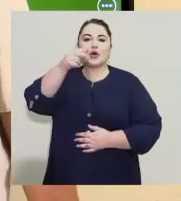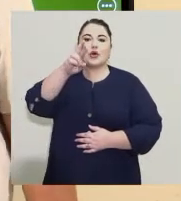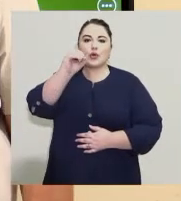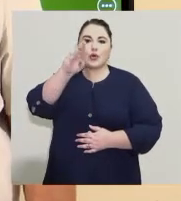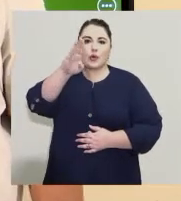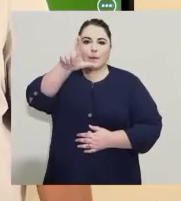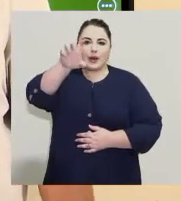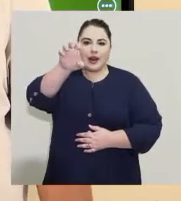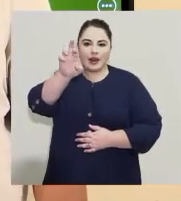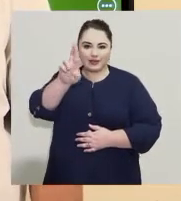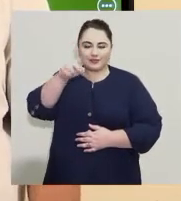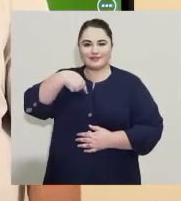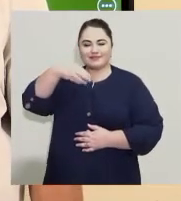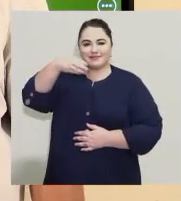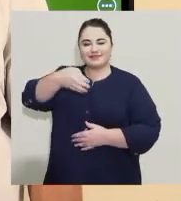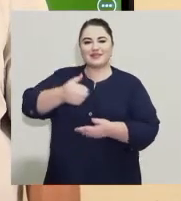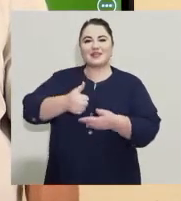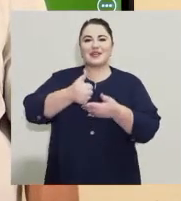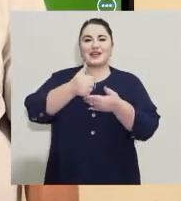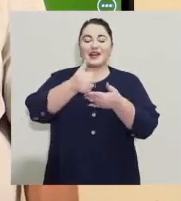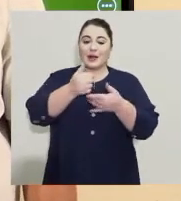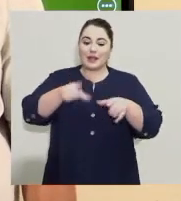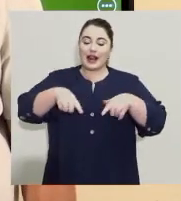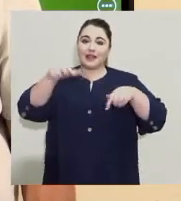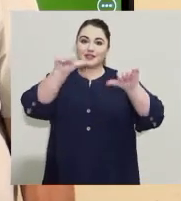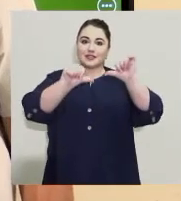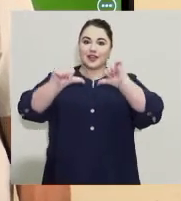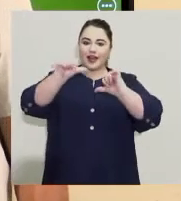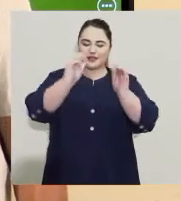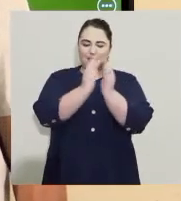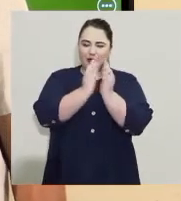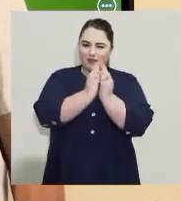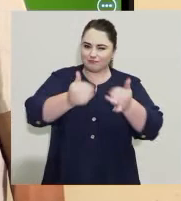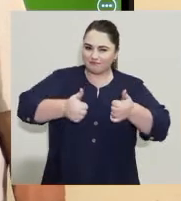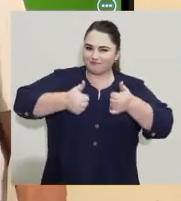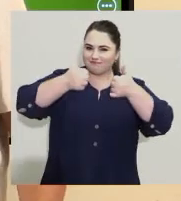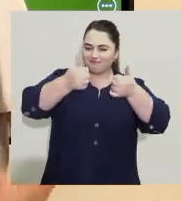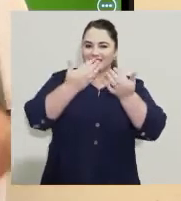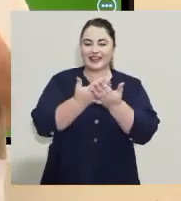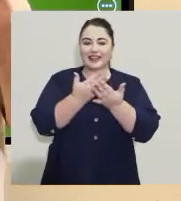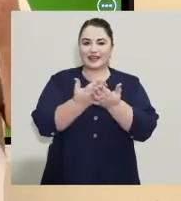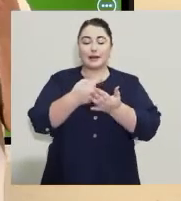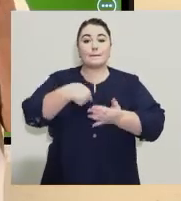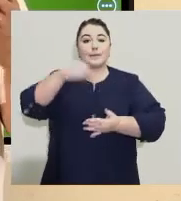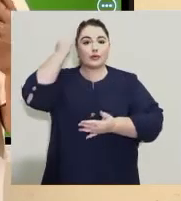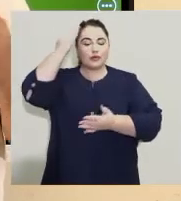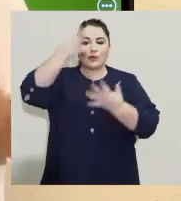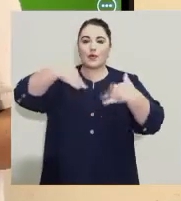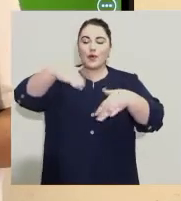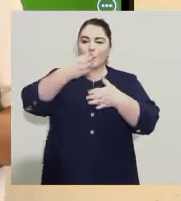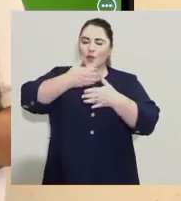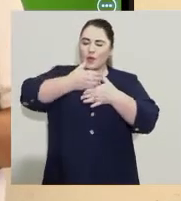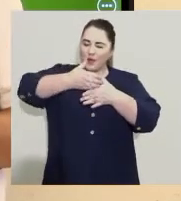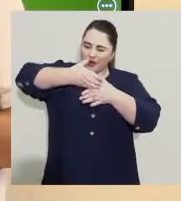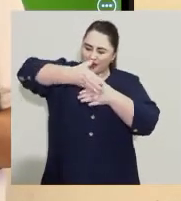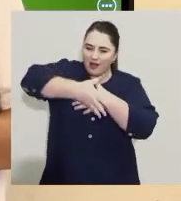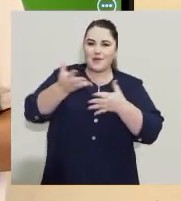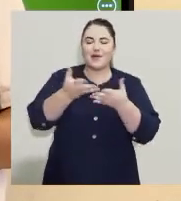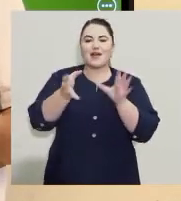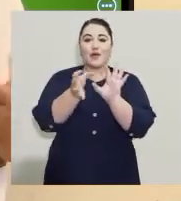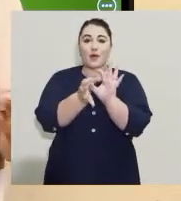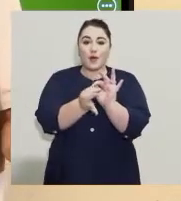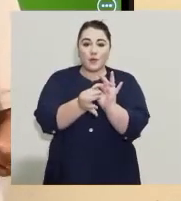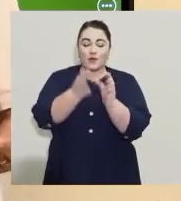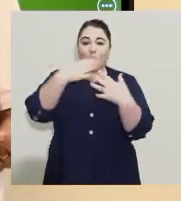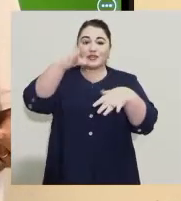Mr. Grobler, and I'm here to help you do well in life sciences. Now, I know you are working hard at home.